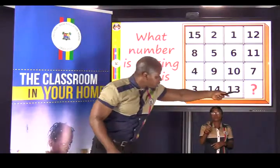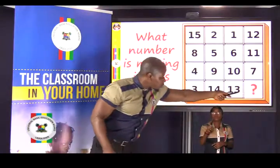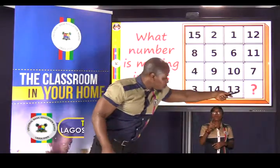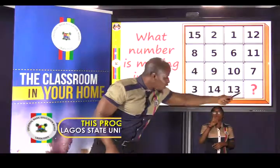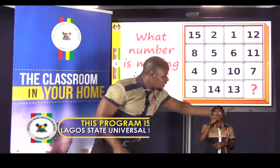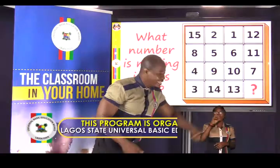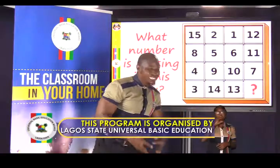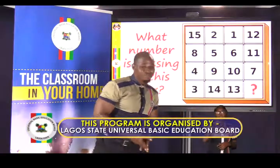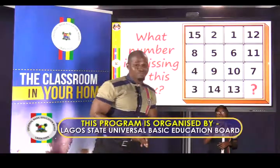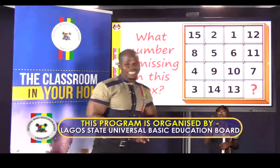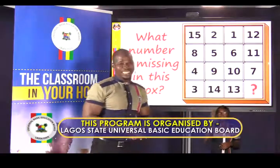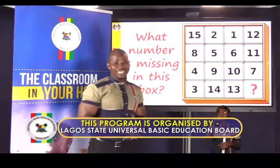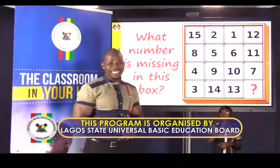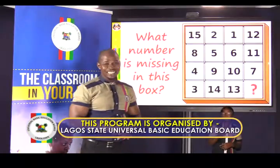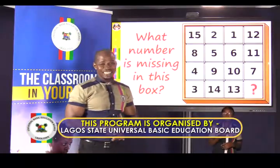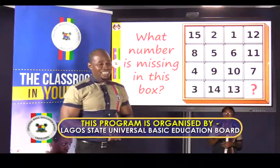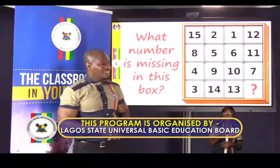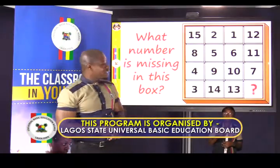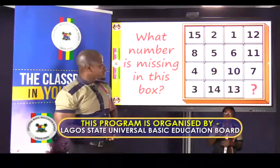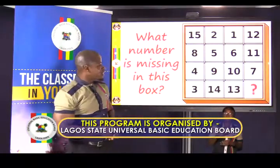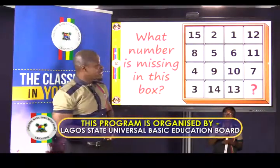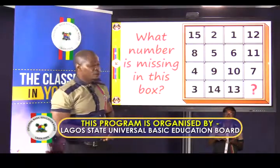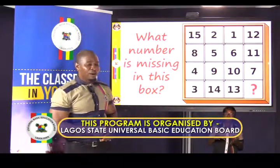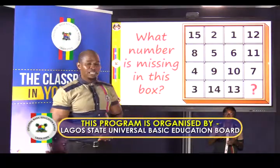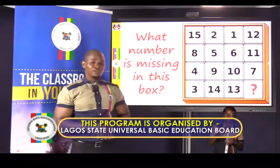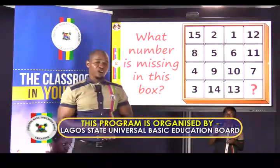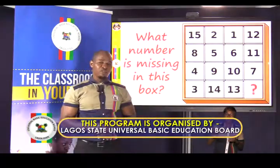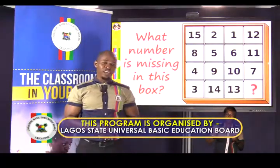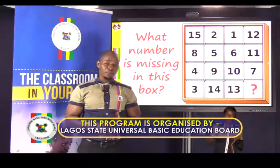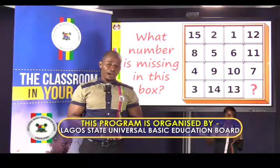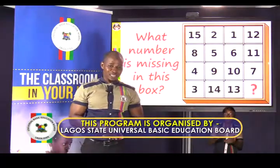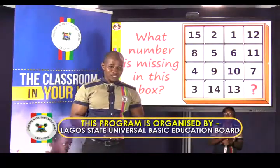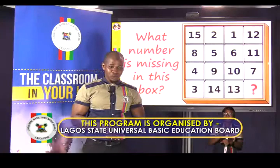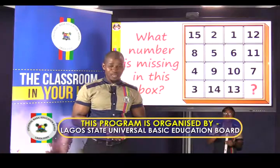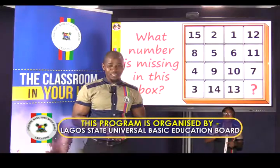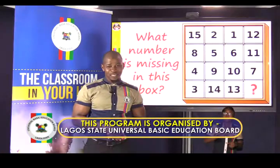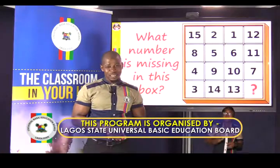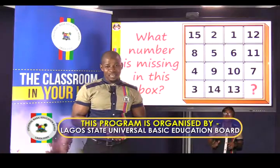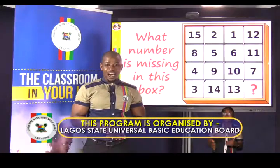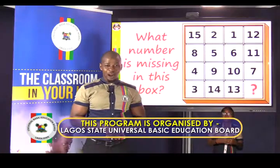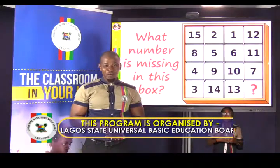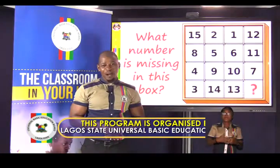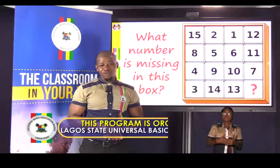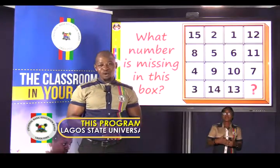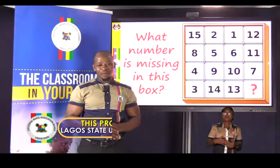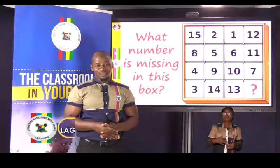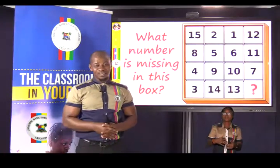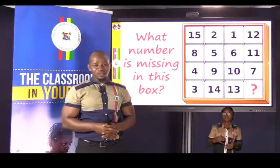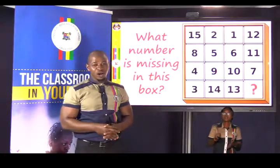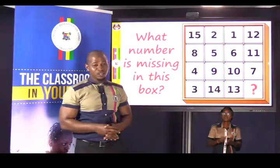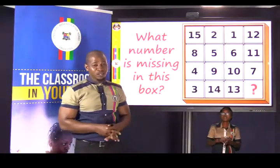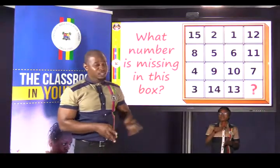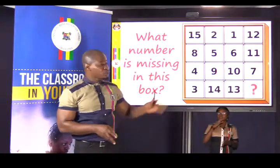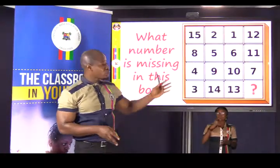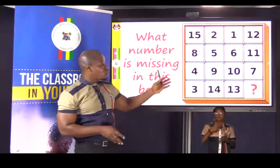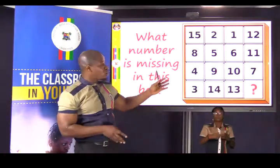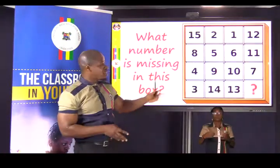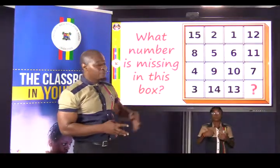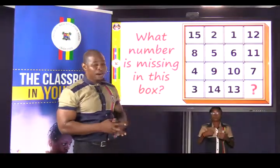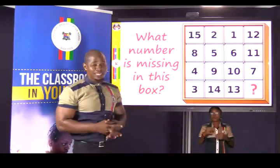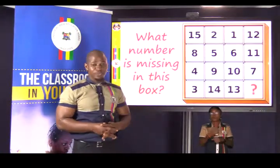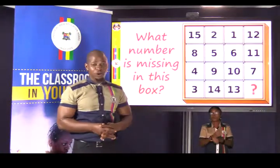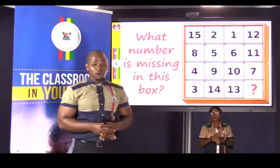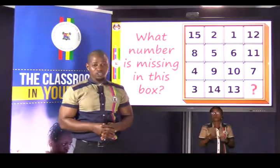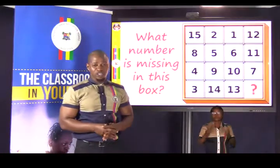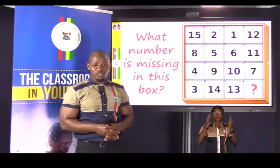but one is missing. Study the number and see if you can find a pattern to it. And I'll be back in 1 minute to tell you how it's done. This is what you call